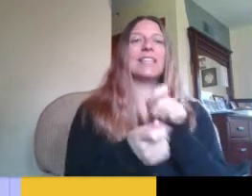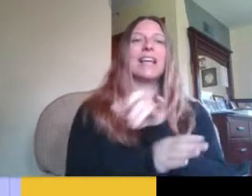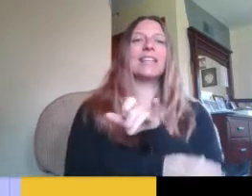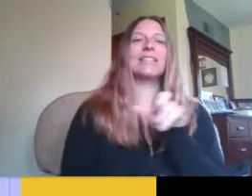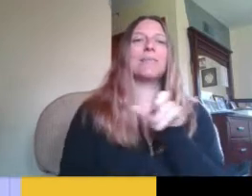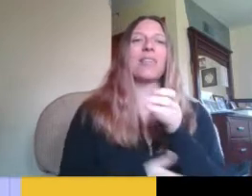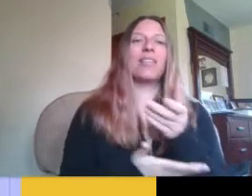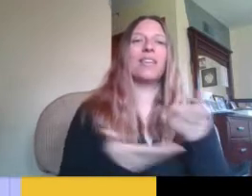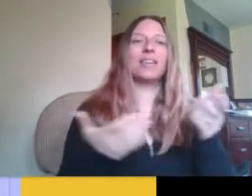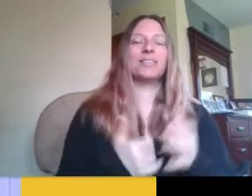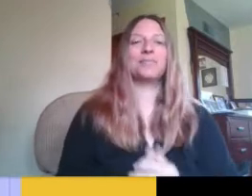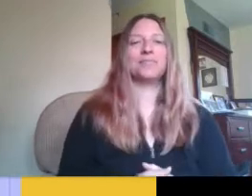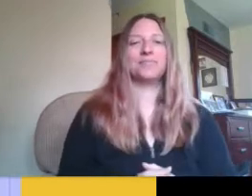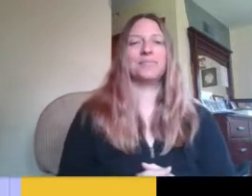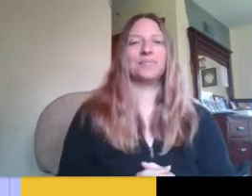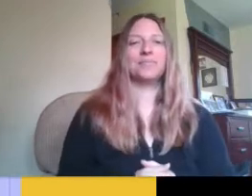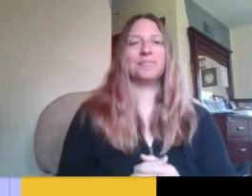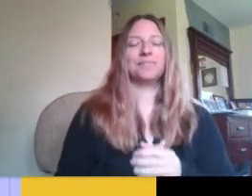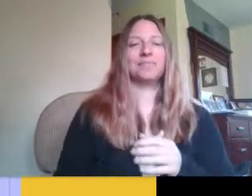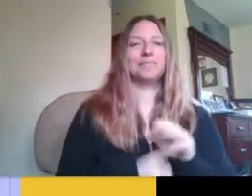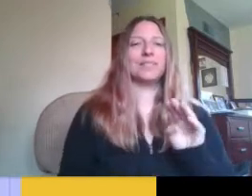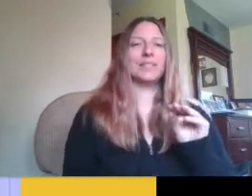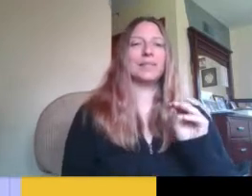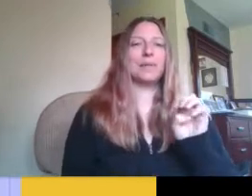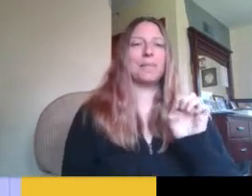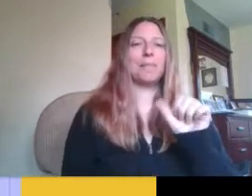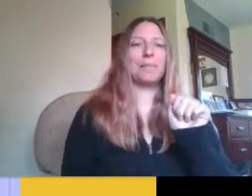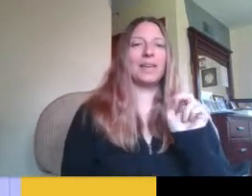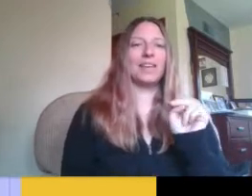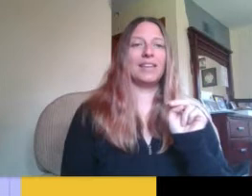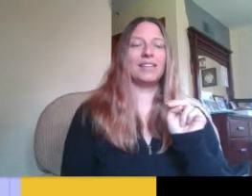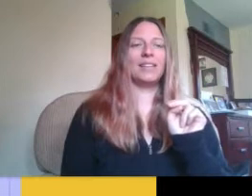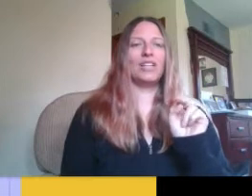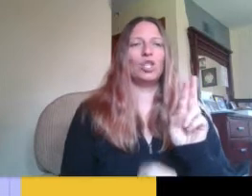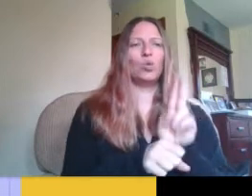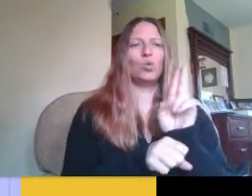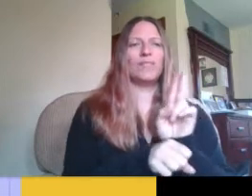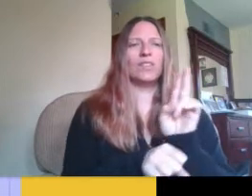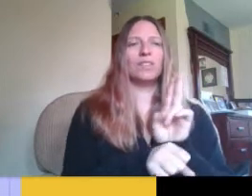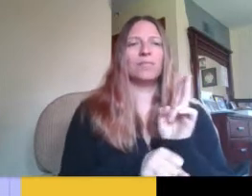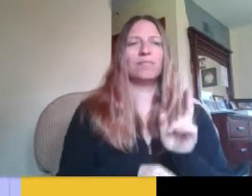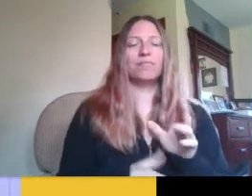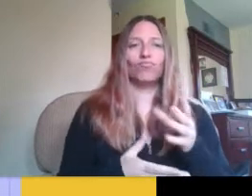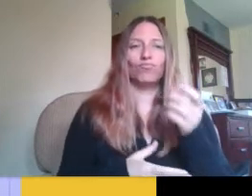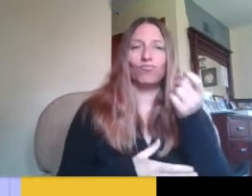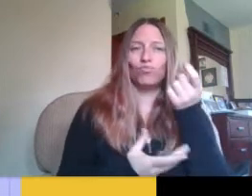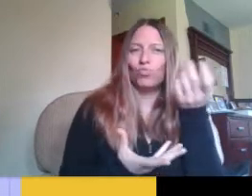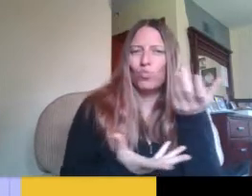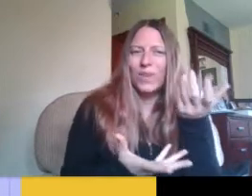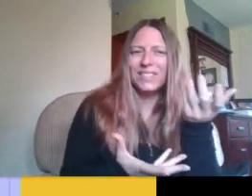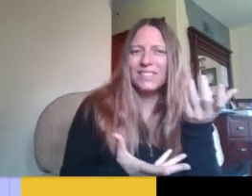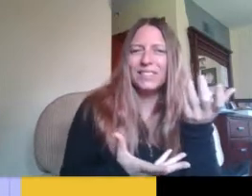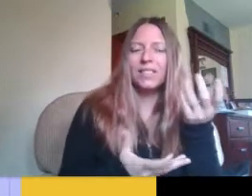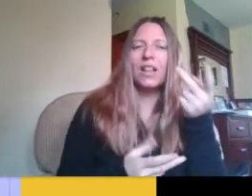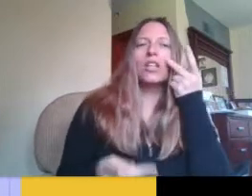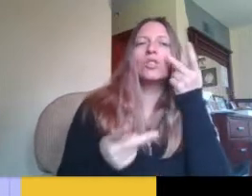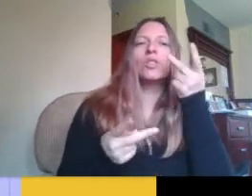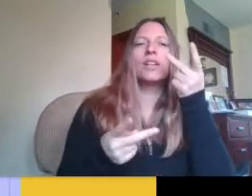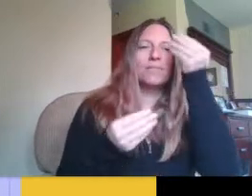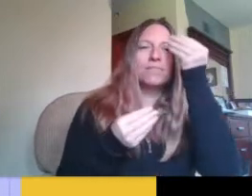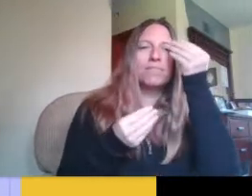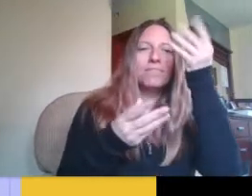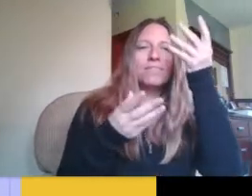set. The mean, or average, is an extremely useful property. To understand what it is, let's look at a simple data set that contains 5